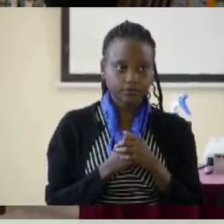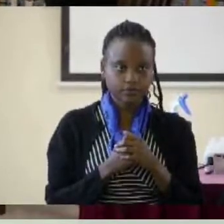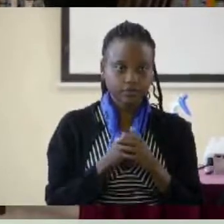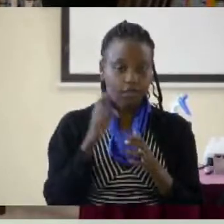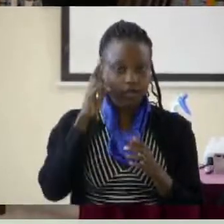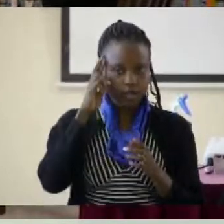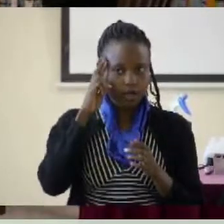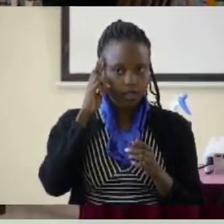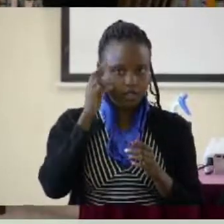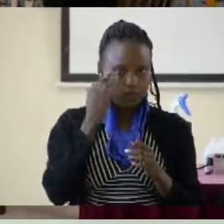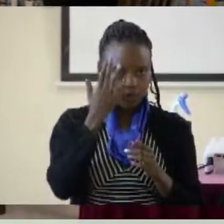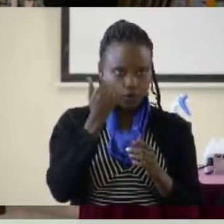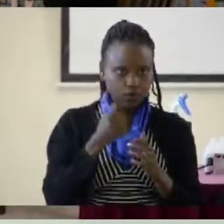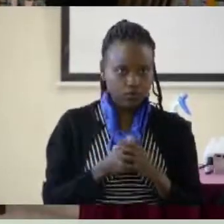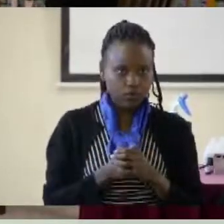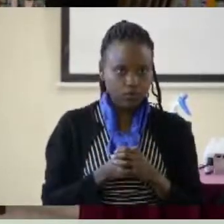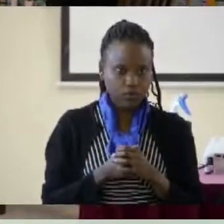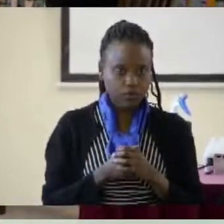reason.